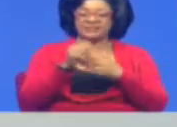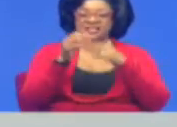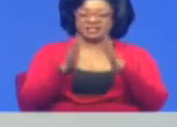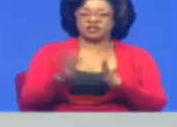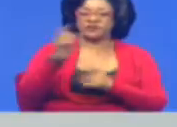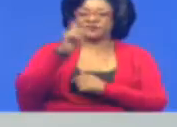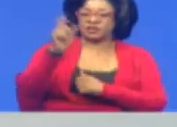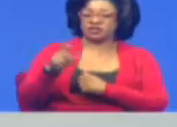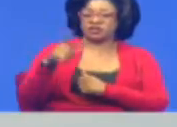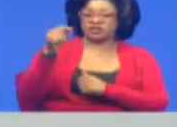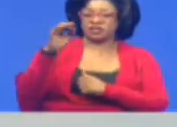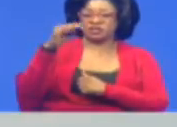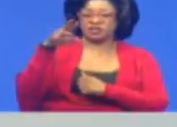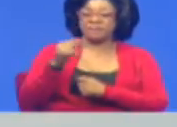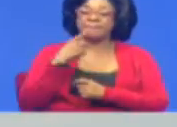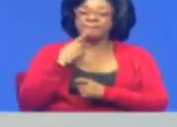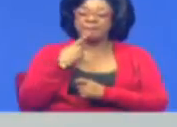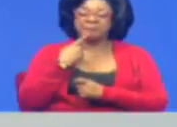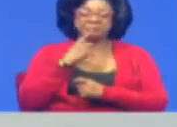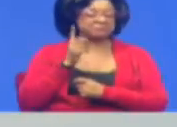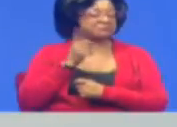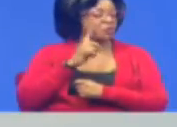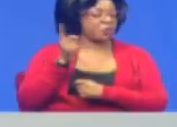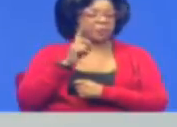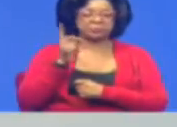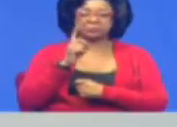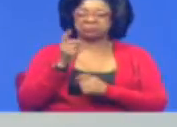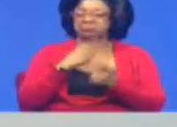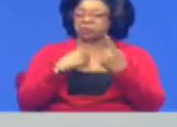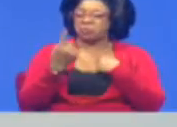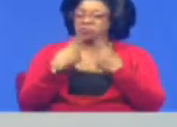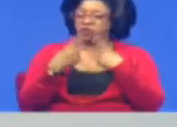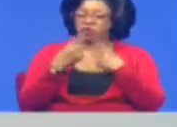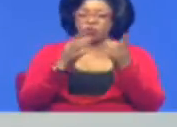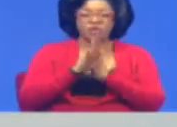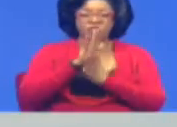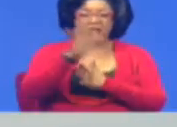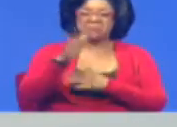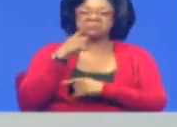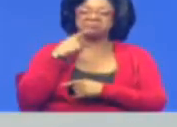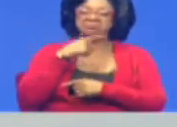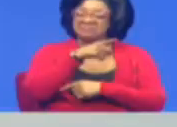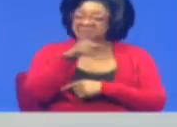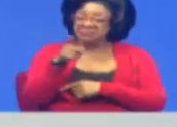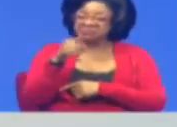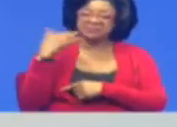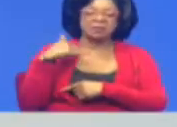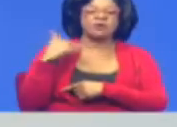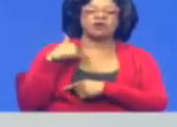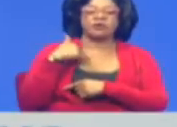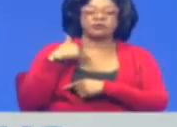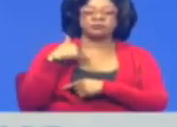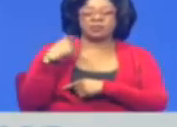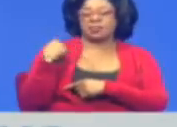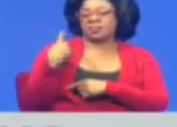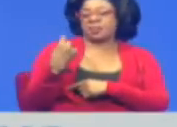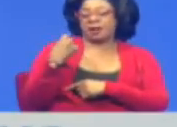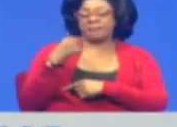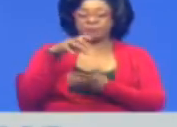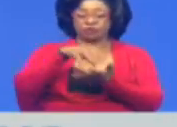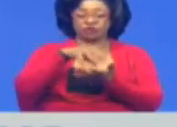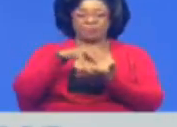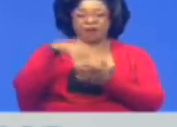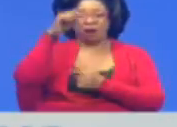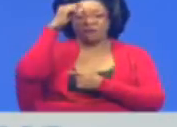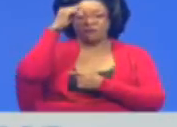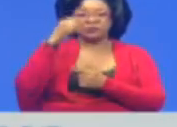Tigray, saying it will not hold talks with them and call them criminals. The latest position by the government threatens to